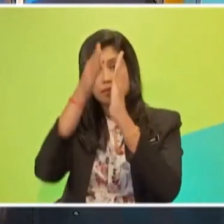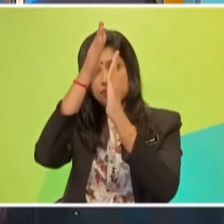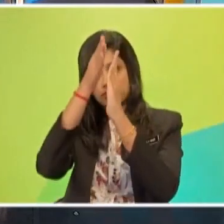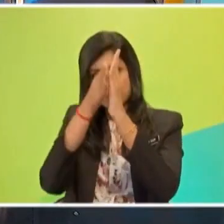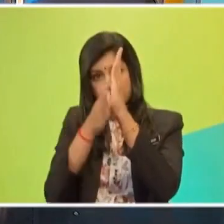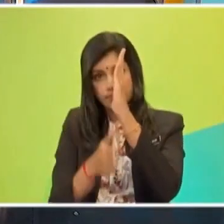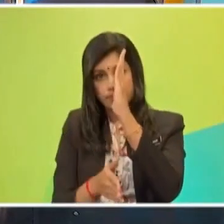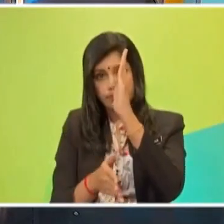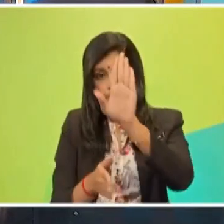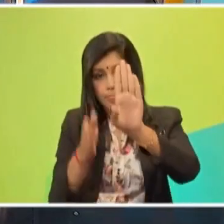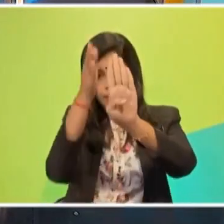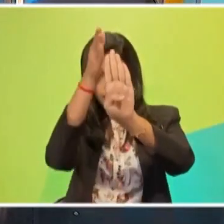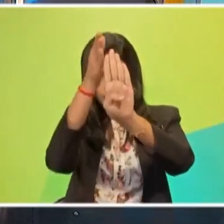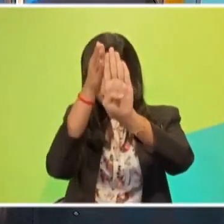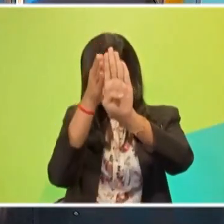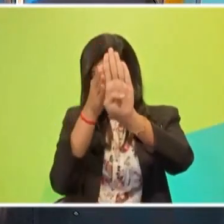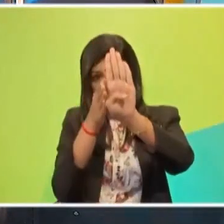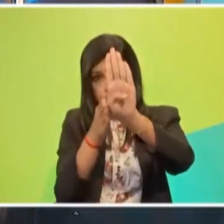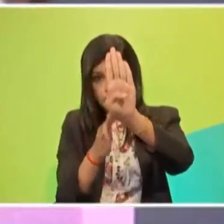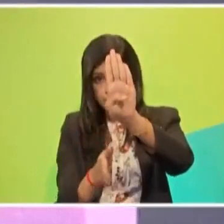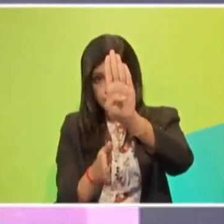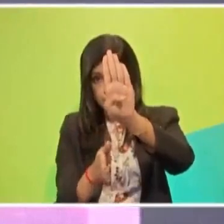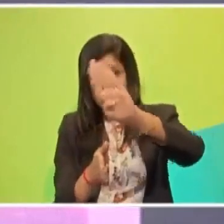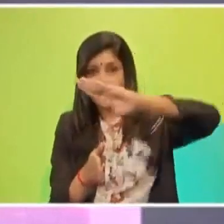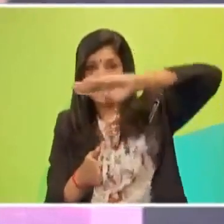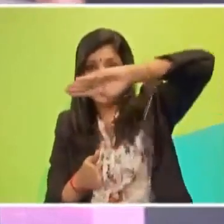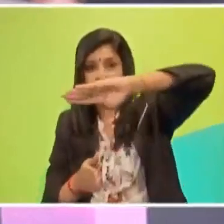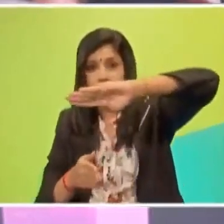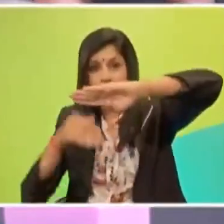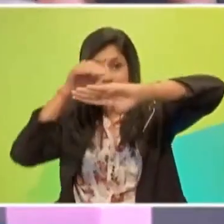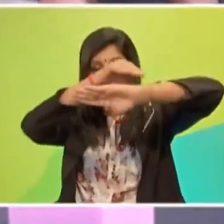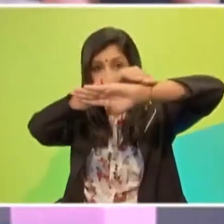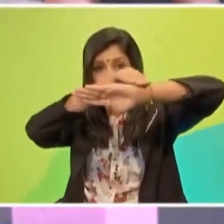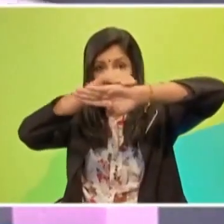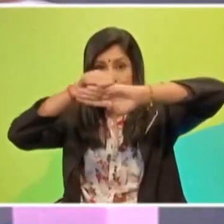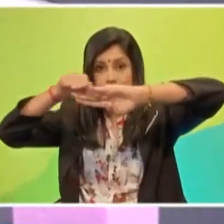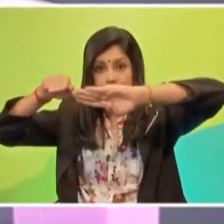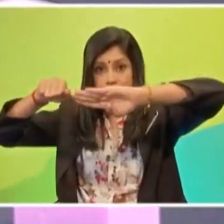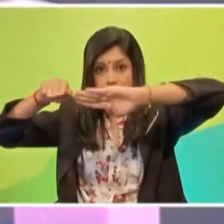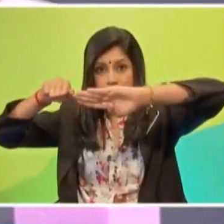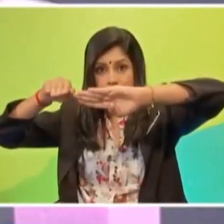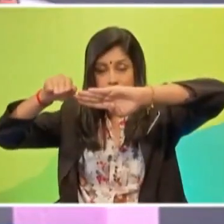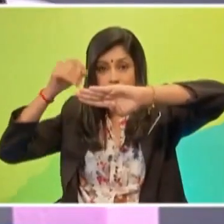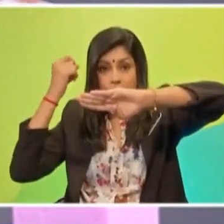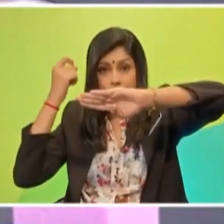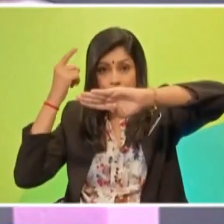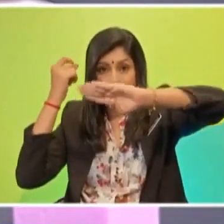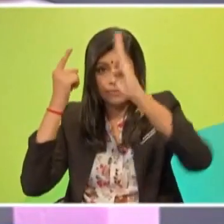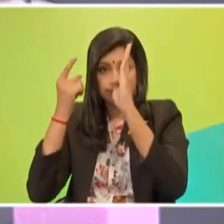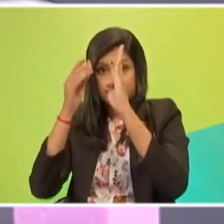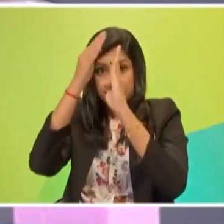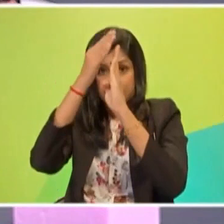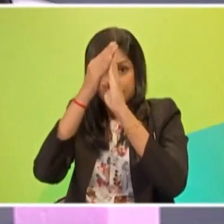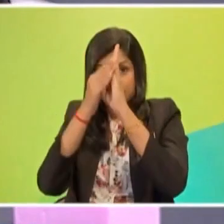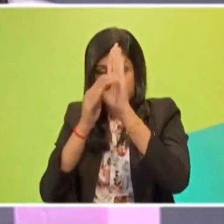paper. One here. Line like this. One like this. Okay, I'll write on at the back of the card. Oh, yes.